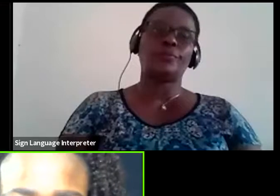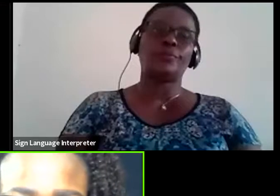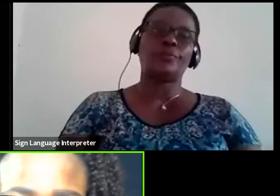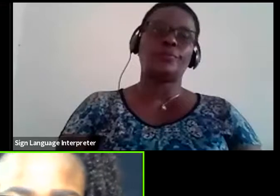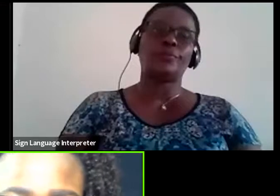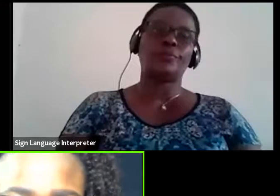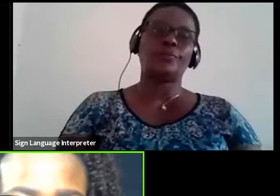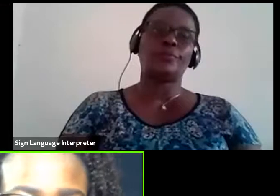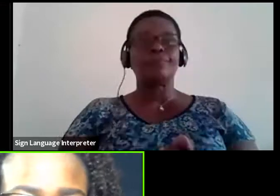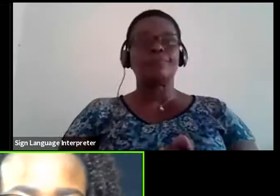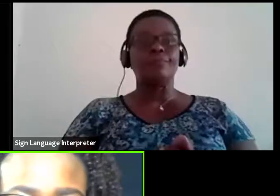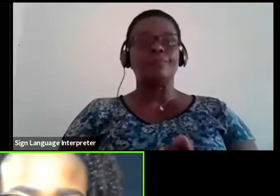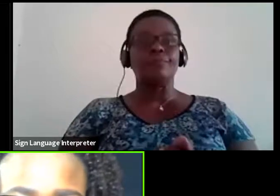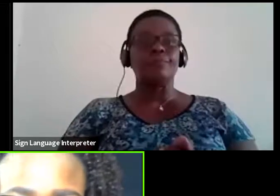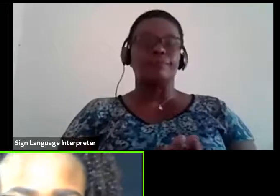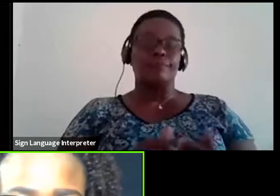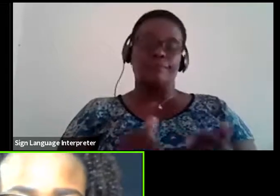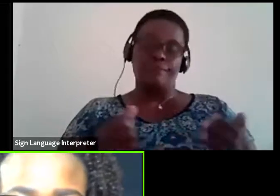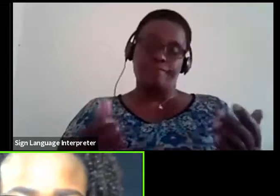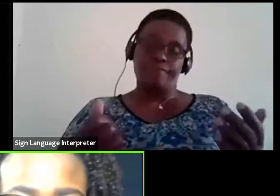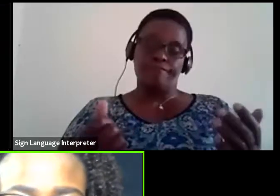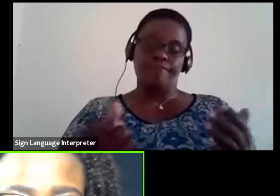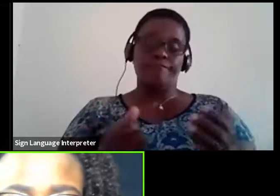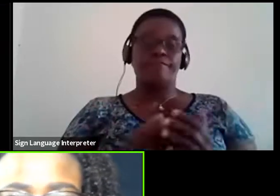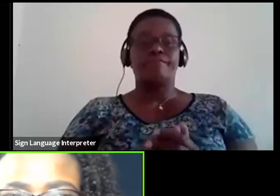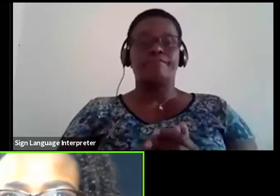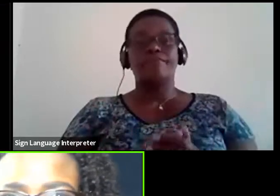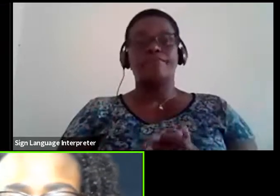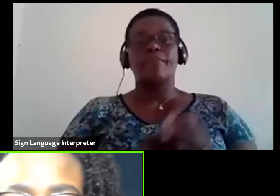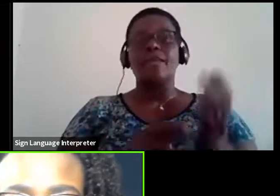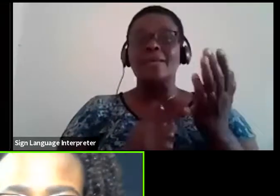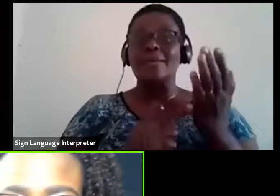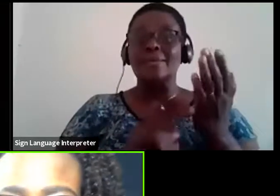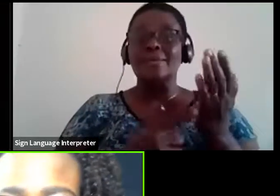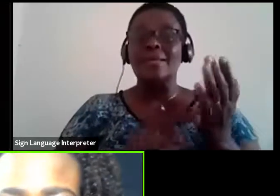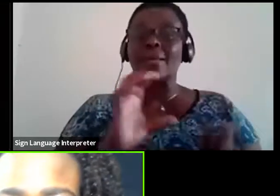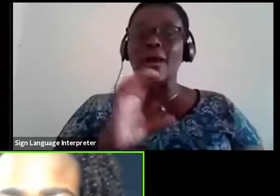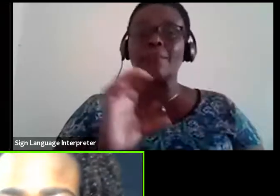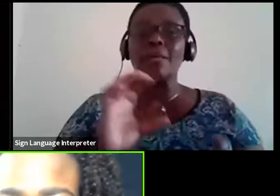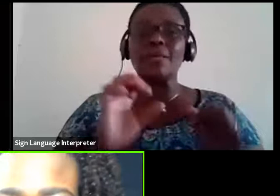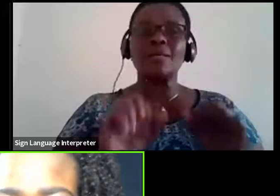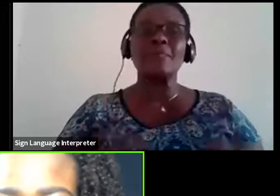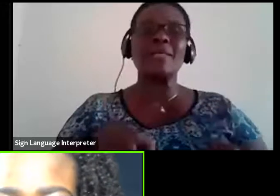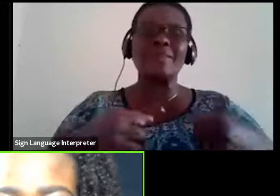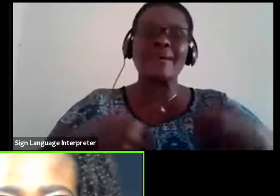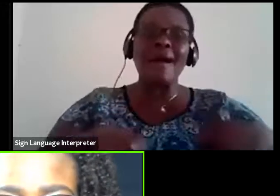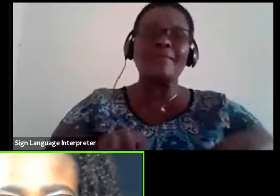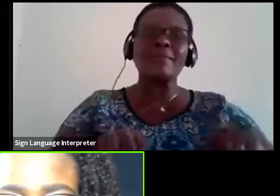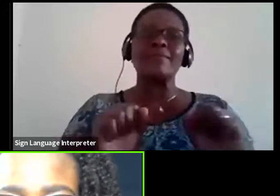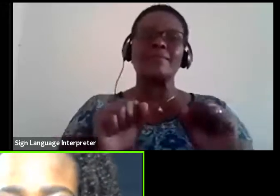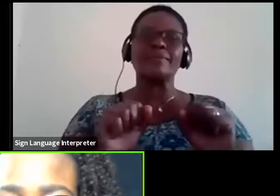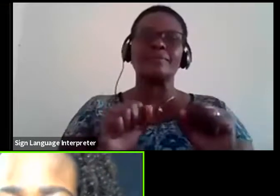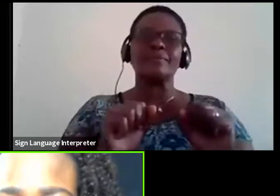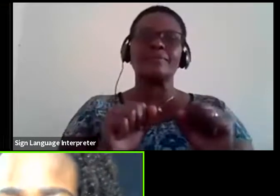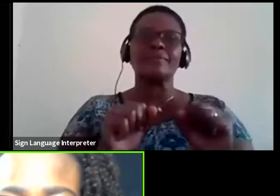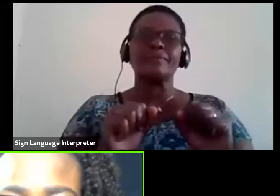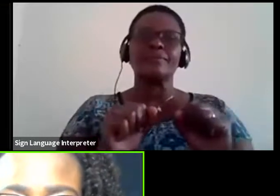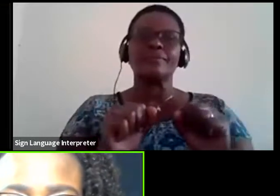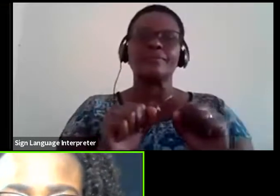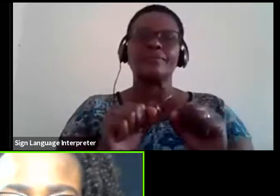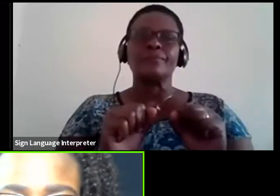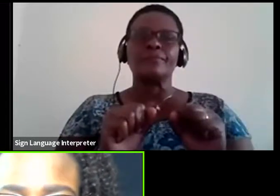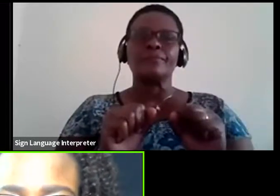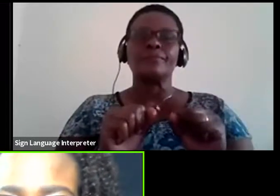proactive. So in as much as they're trying to be proactive in investing in digitally secure platforms and